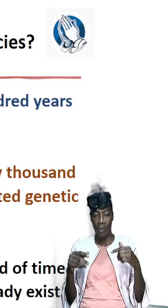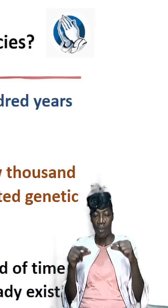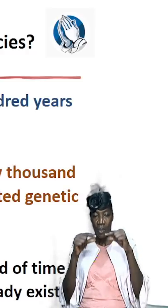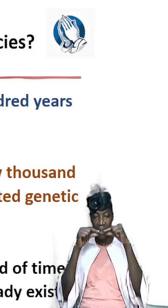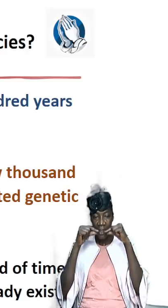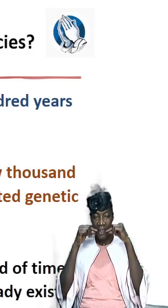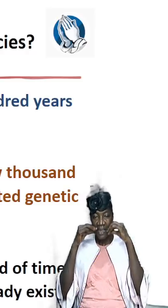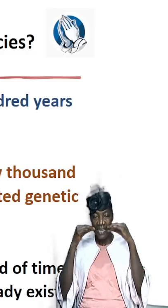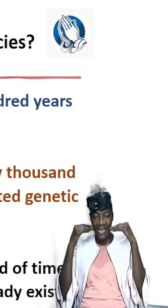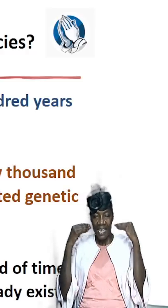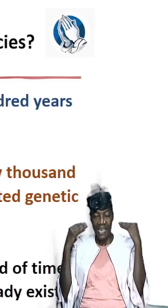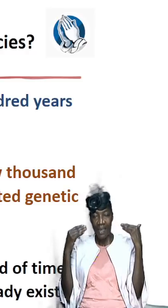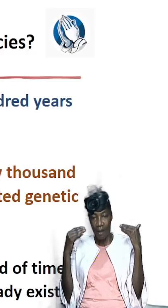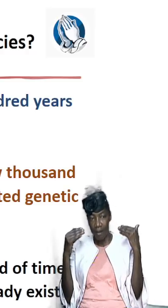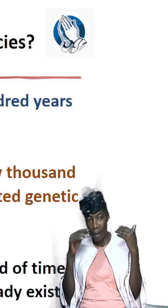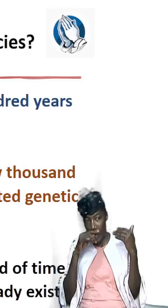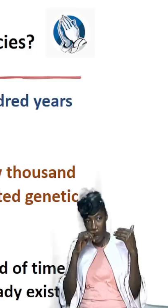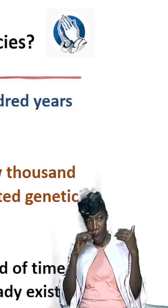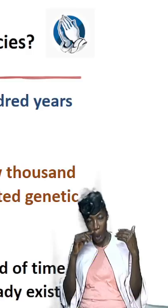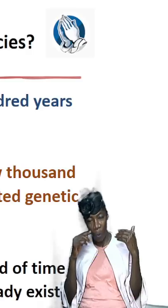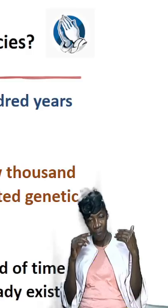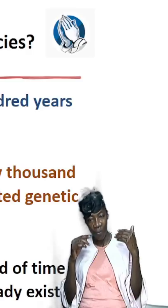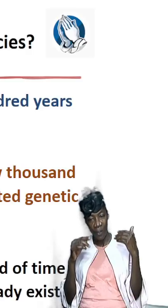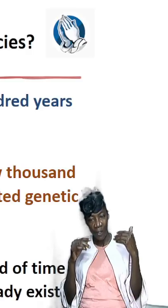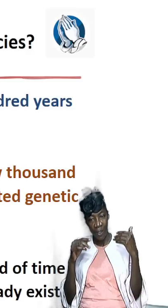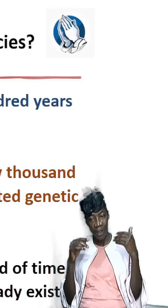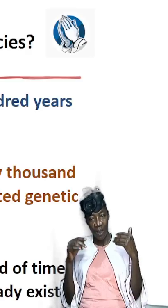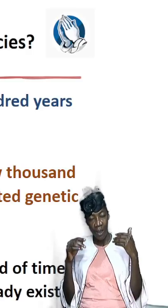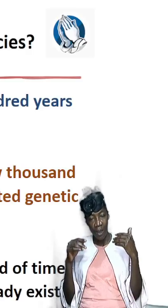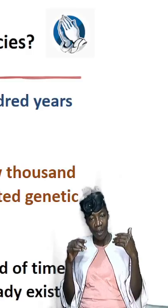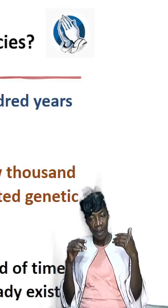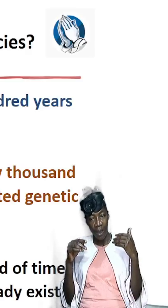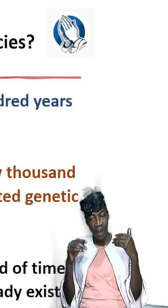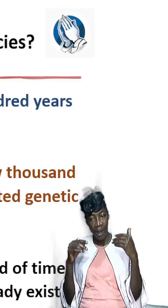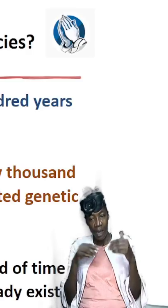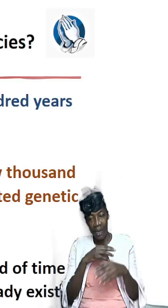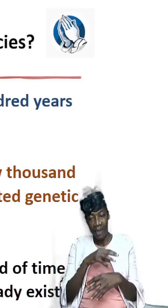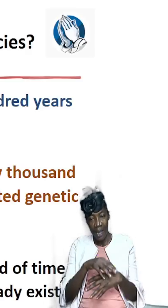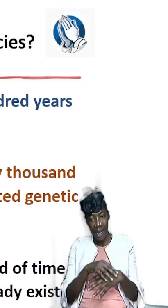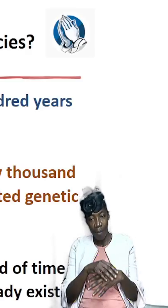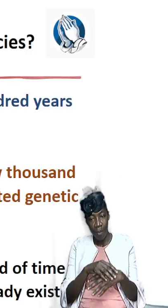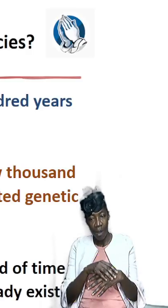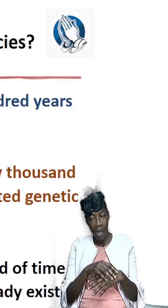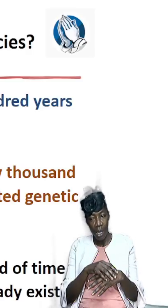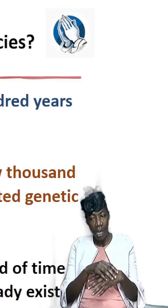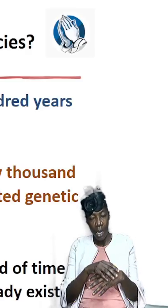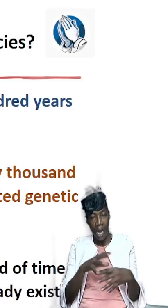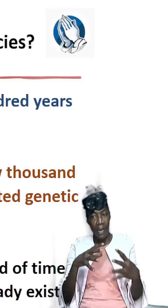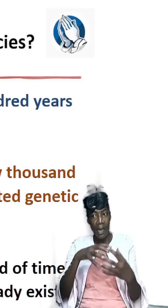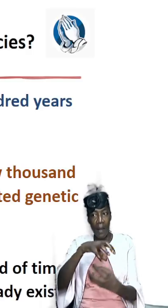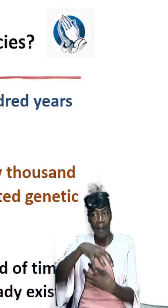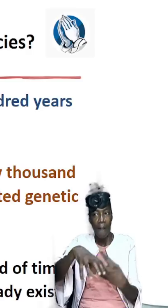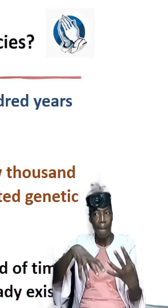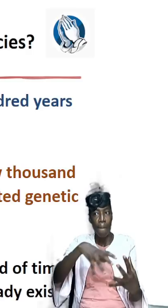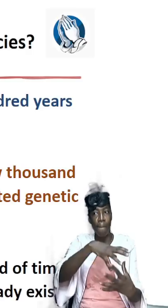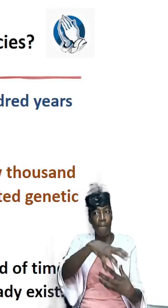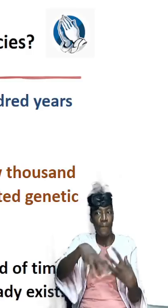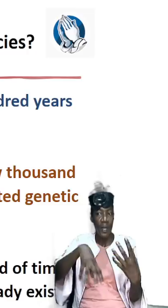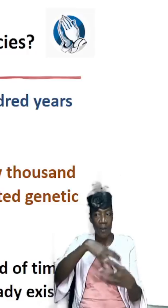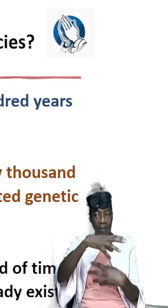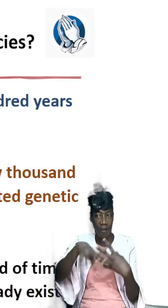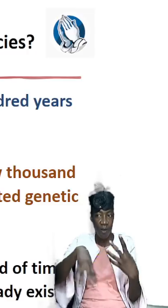there at the beginning. And so over time, as mating takes place and you go to different places, you see folks